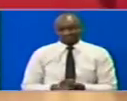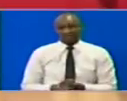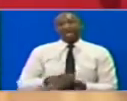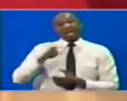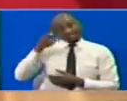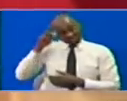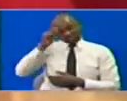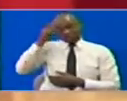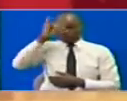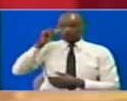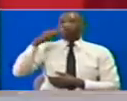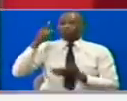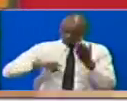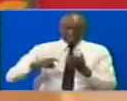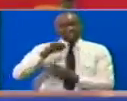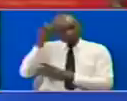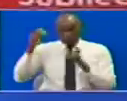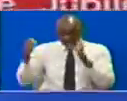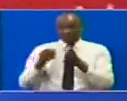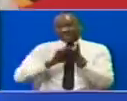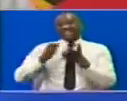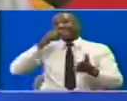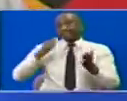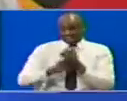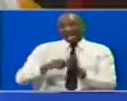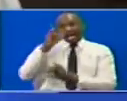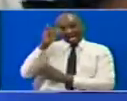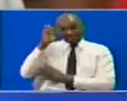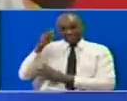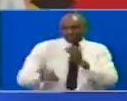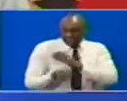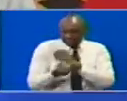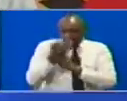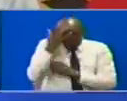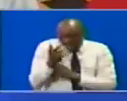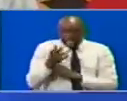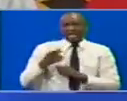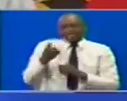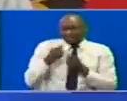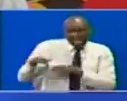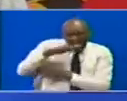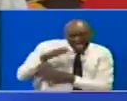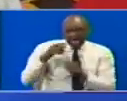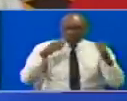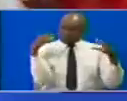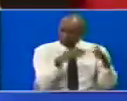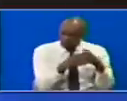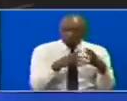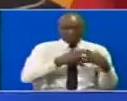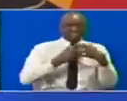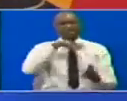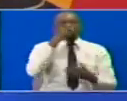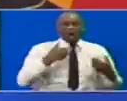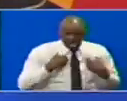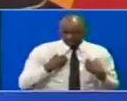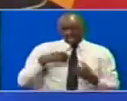Raphael Tuju says Jubilee has written a letter to IEBC to explain why some areas perceived to be opposition strongholds appear to have